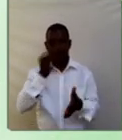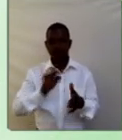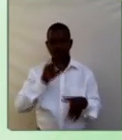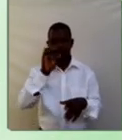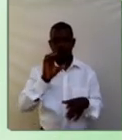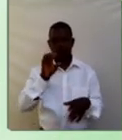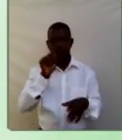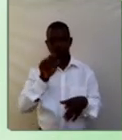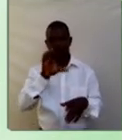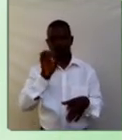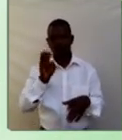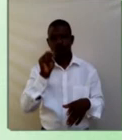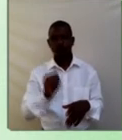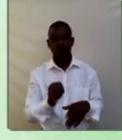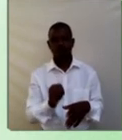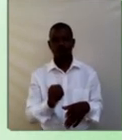www.english-for-students.com.